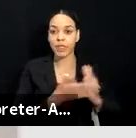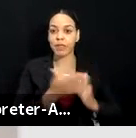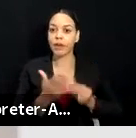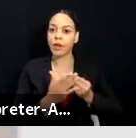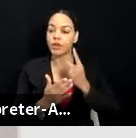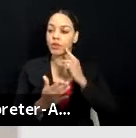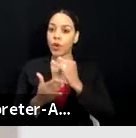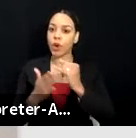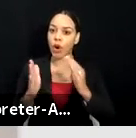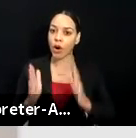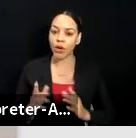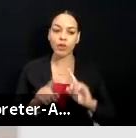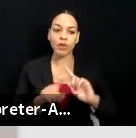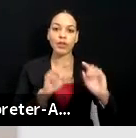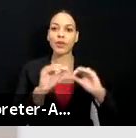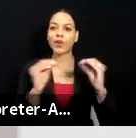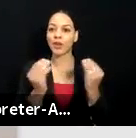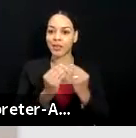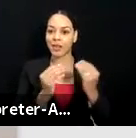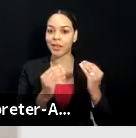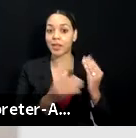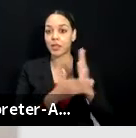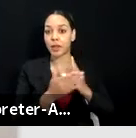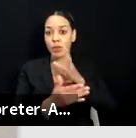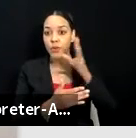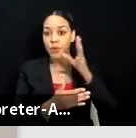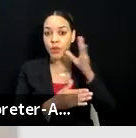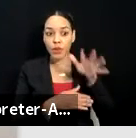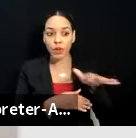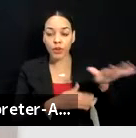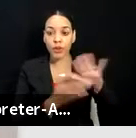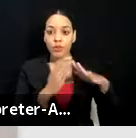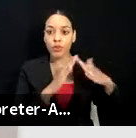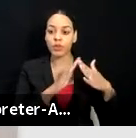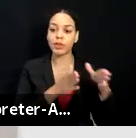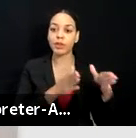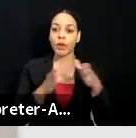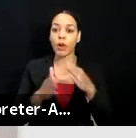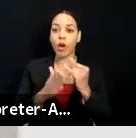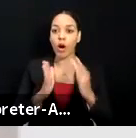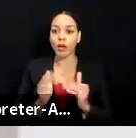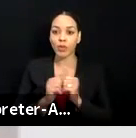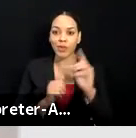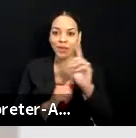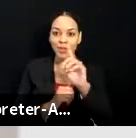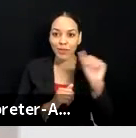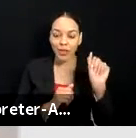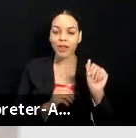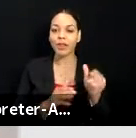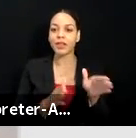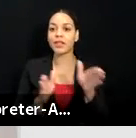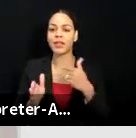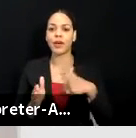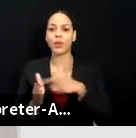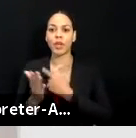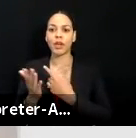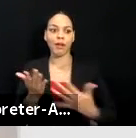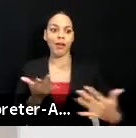to organizations in rural communities, to artists with disabilities. And we are collecting